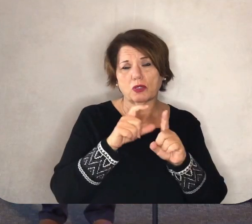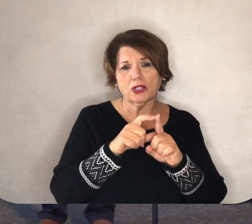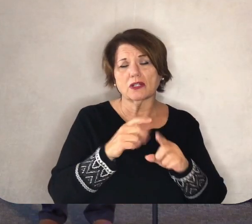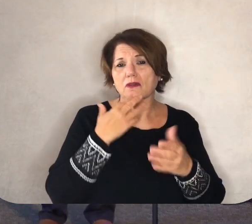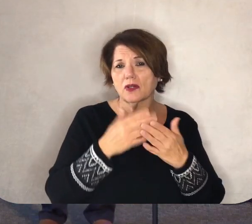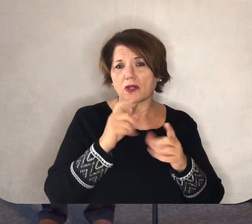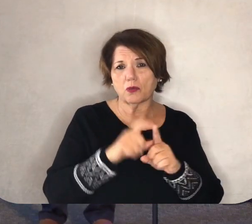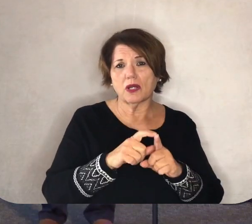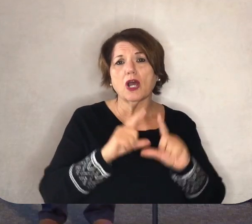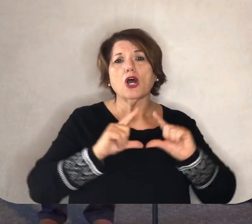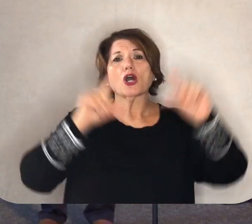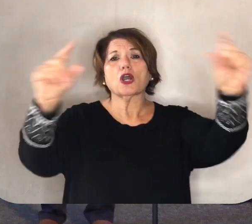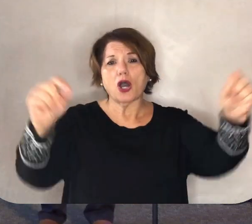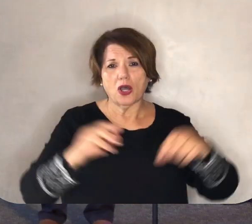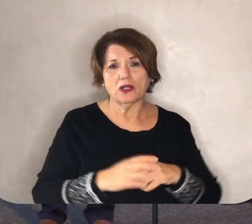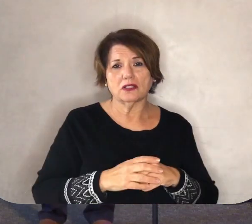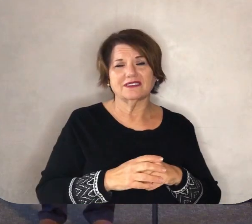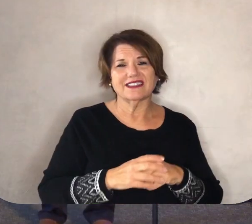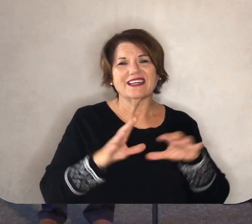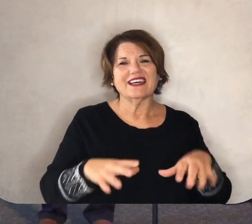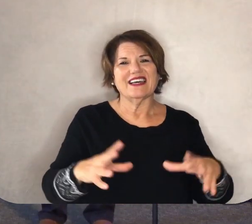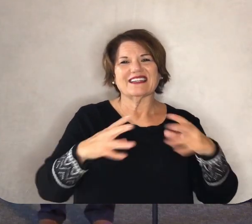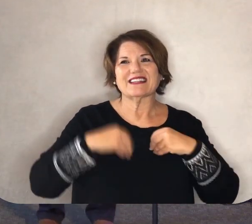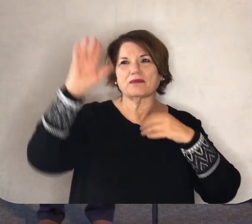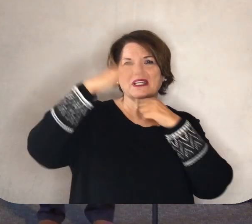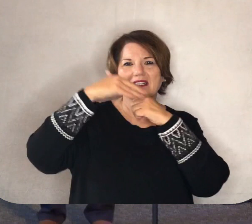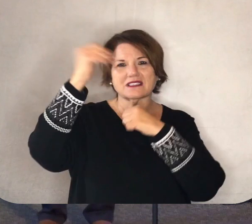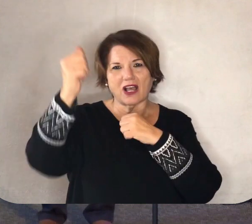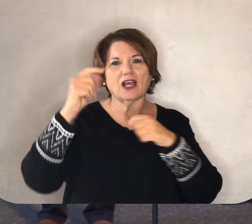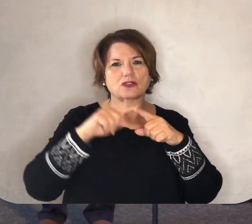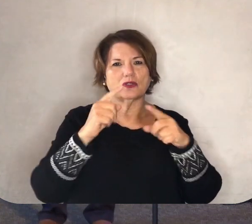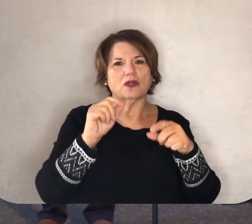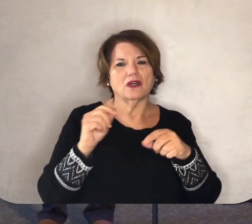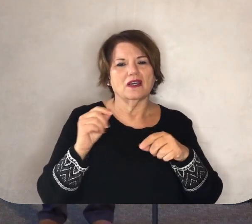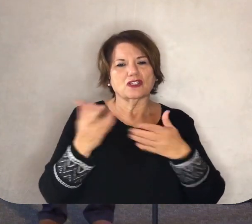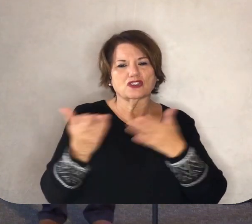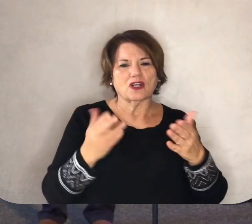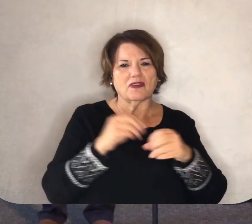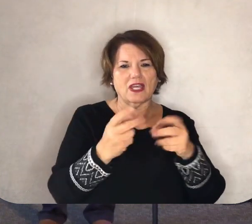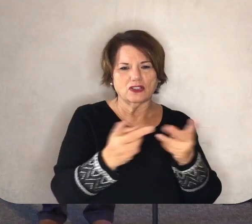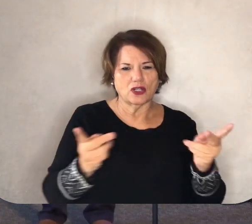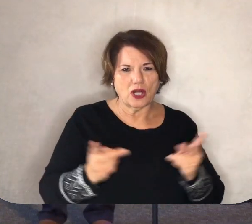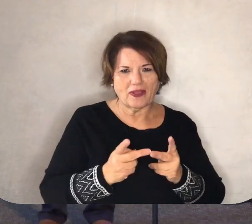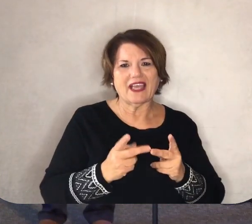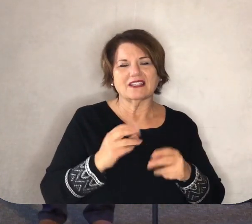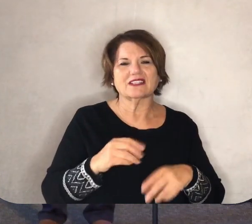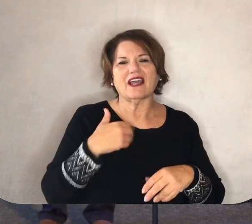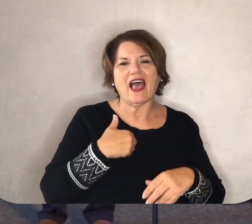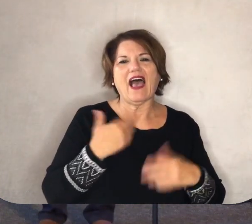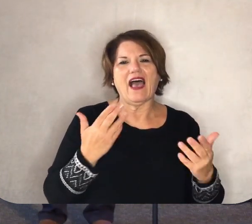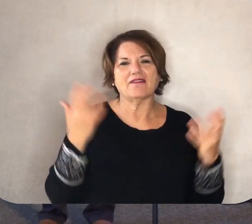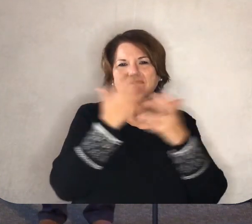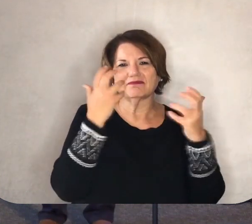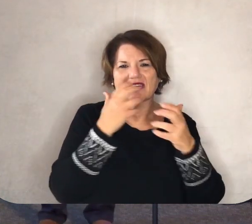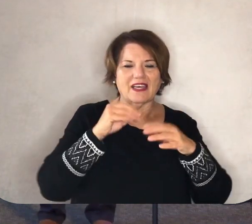word is go, taking your vocation and take it to your location and have a ridiculous effect on